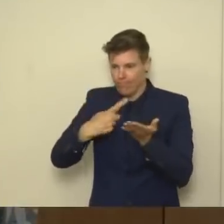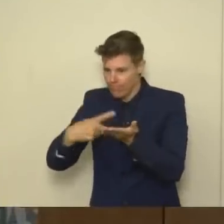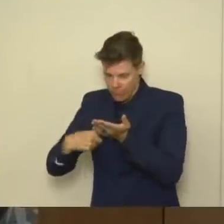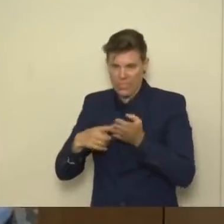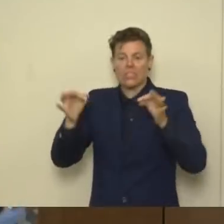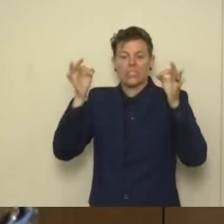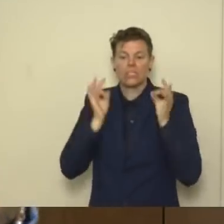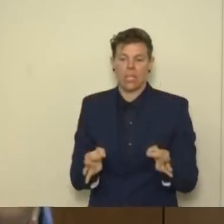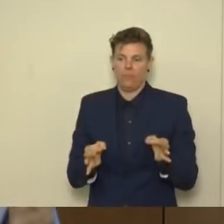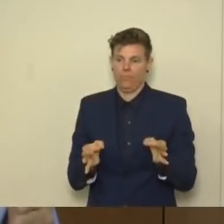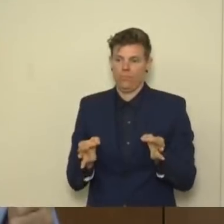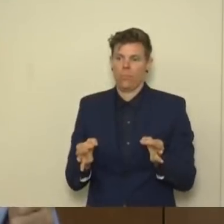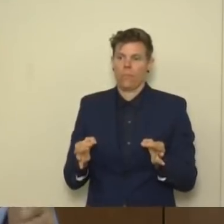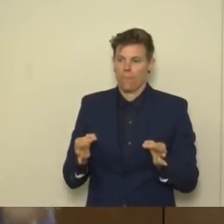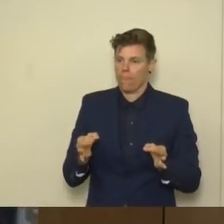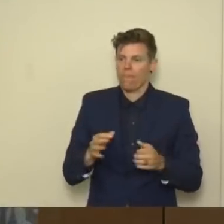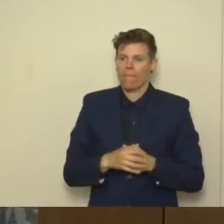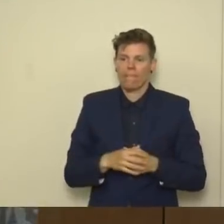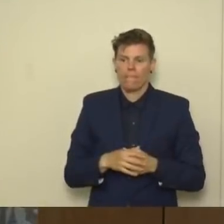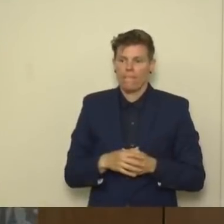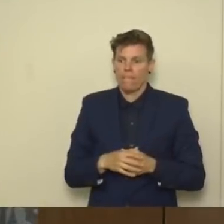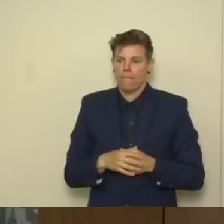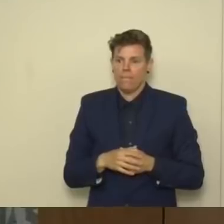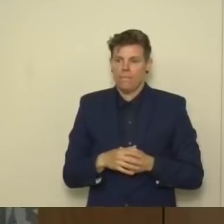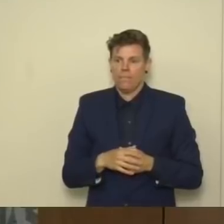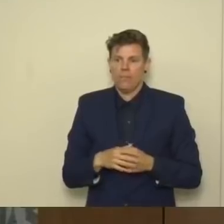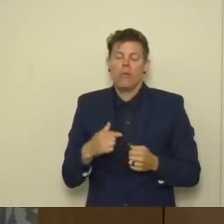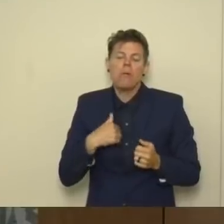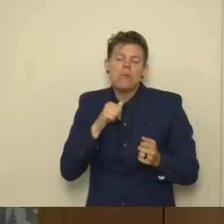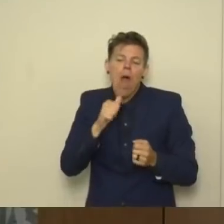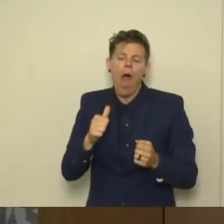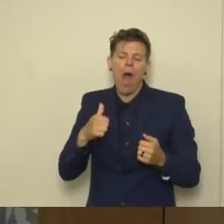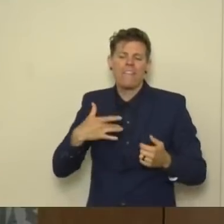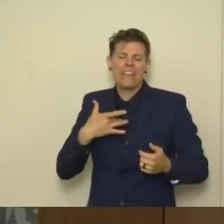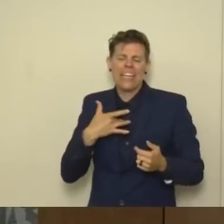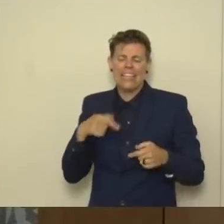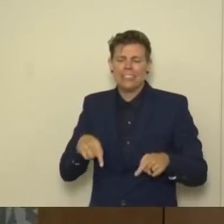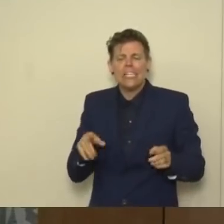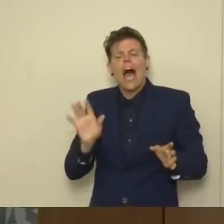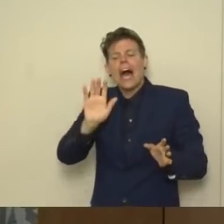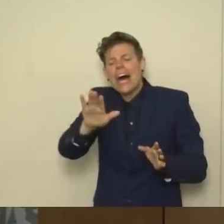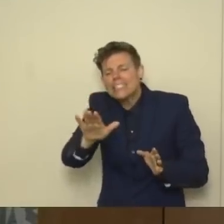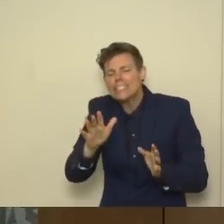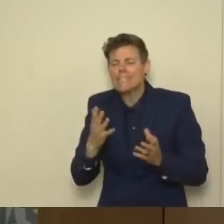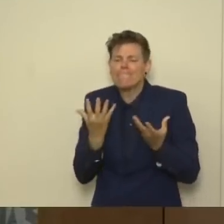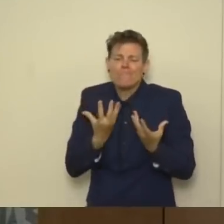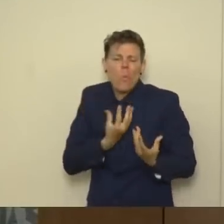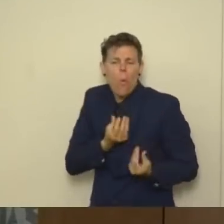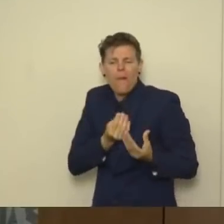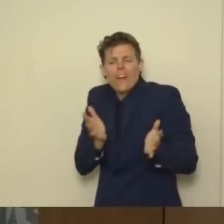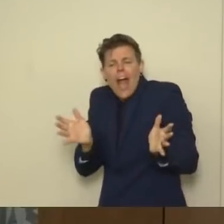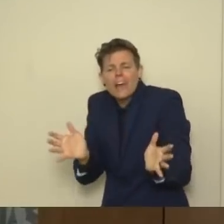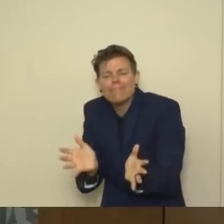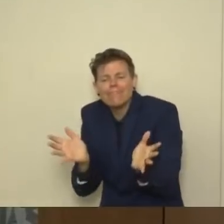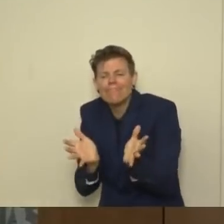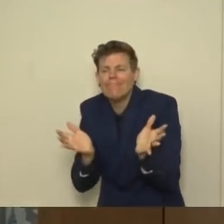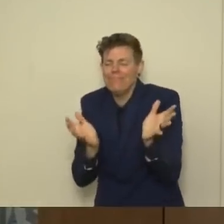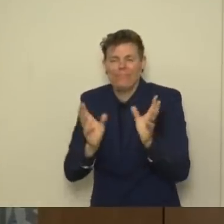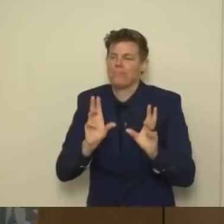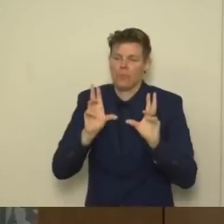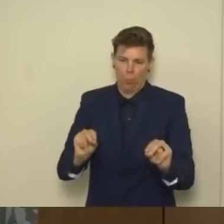to promote this behavior, I need you to double down on rejecting